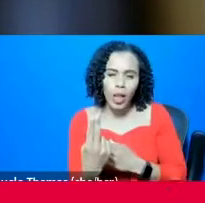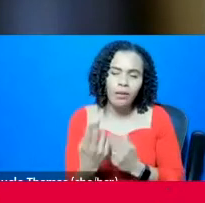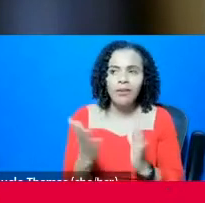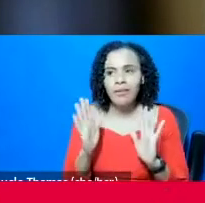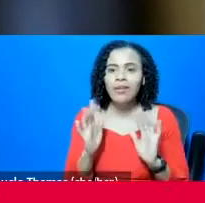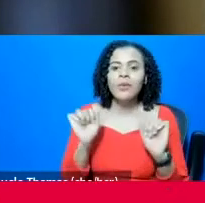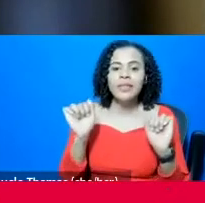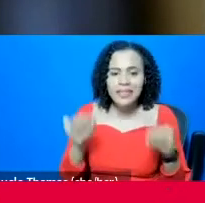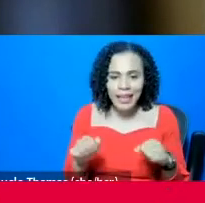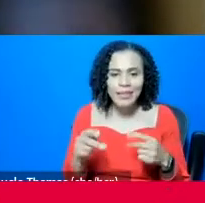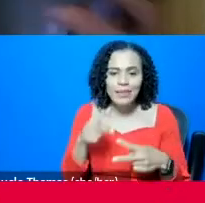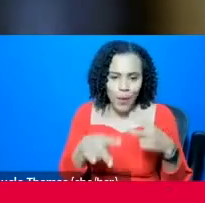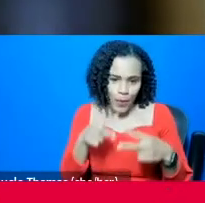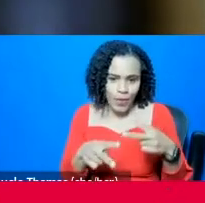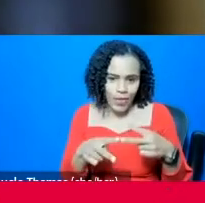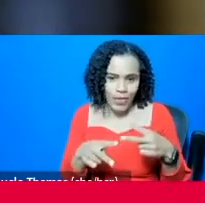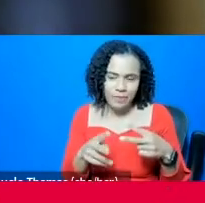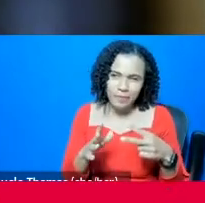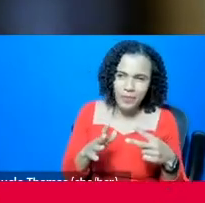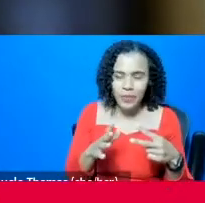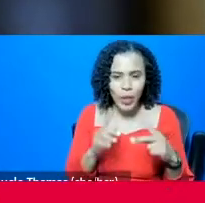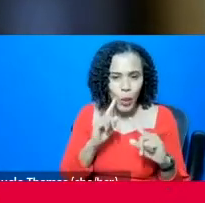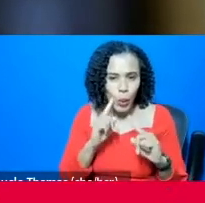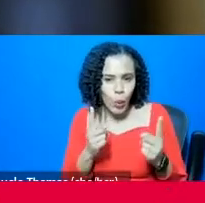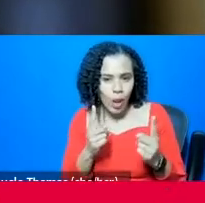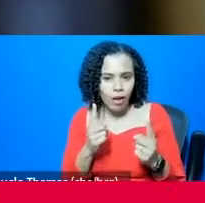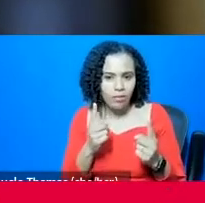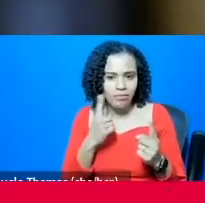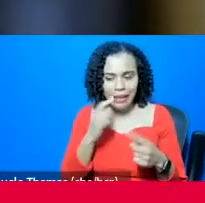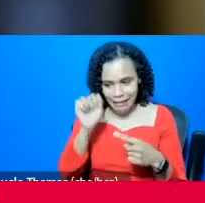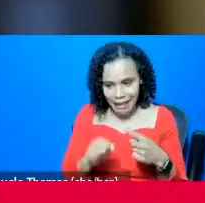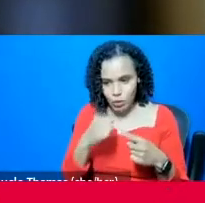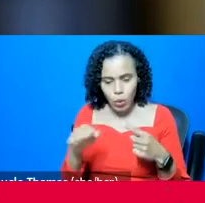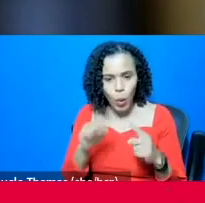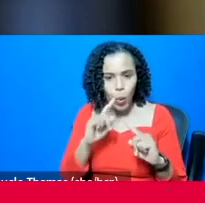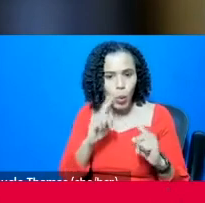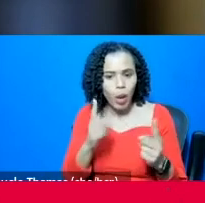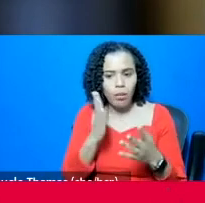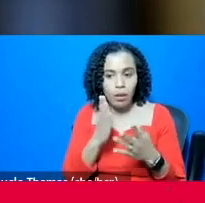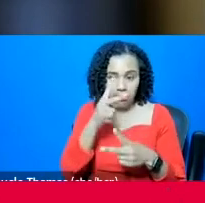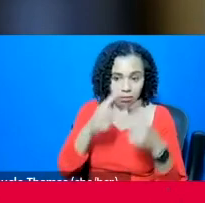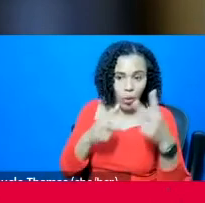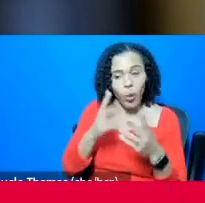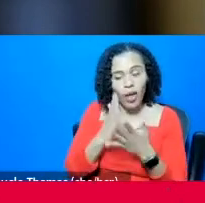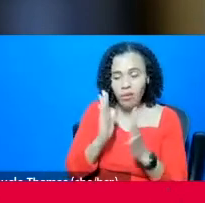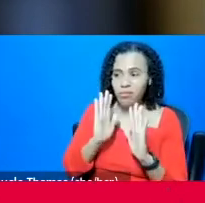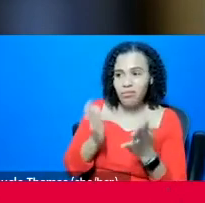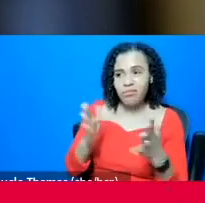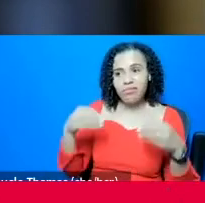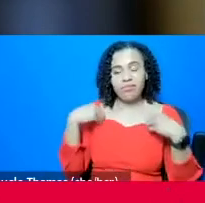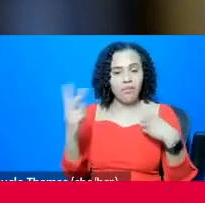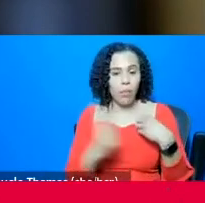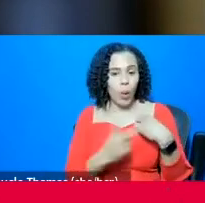story short, yes to both. It's not a yes, no question in my opinion, but yes to both would be the answer.